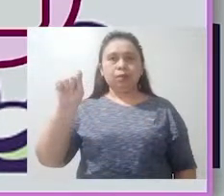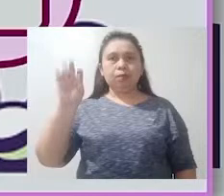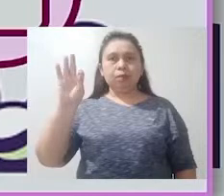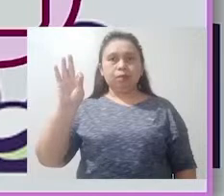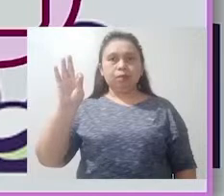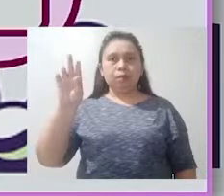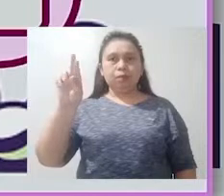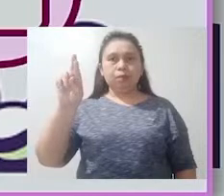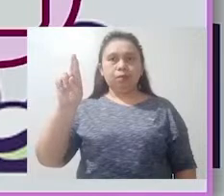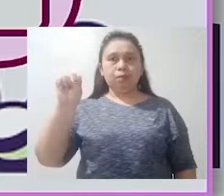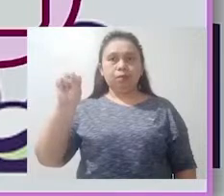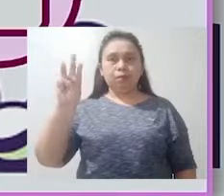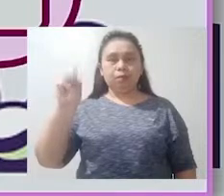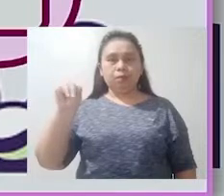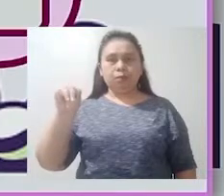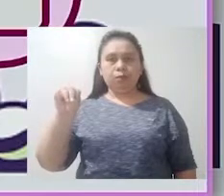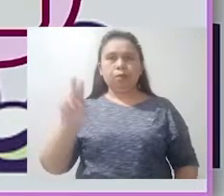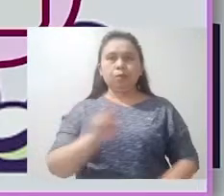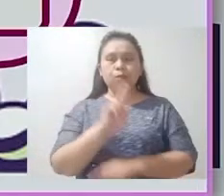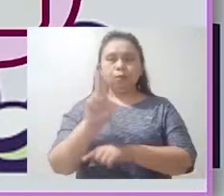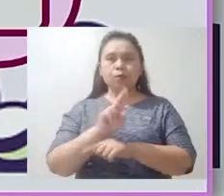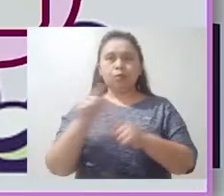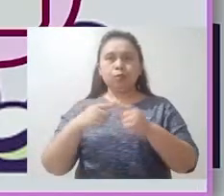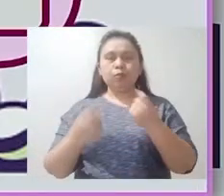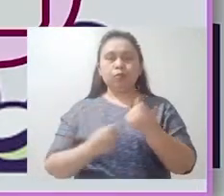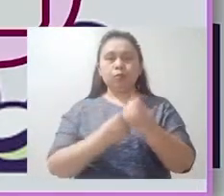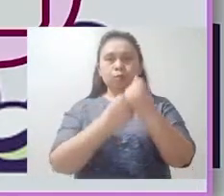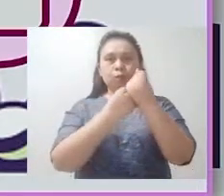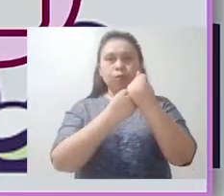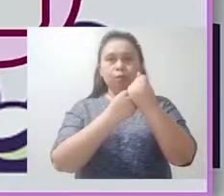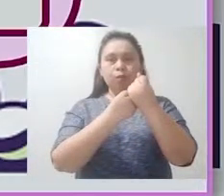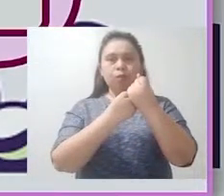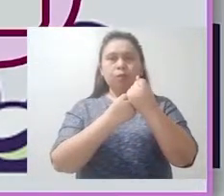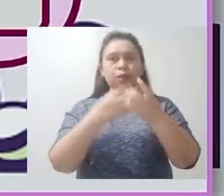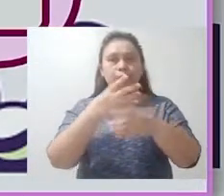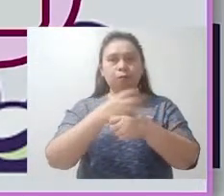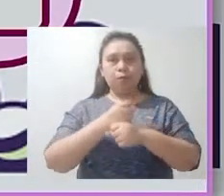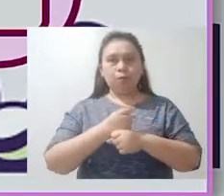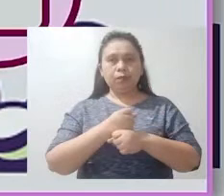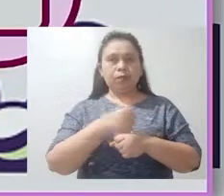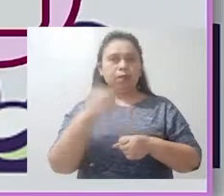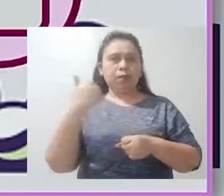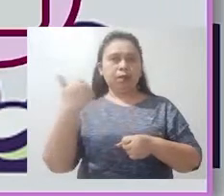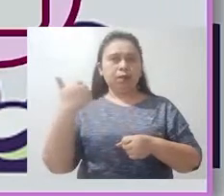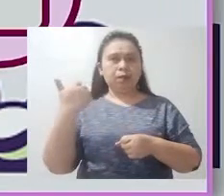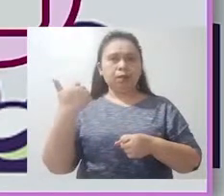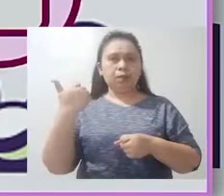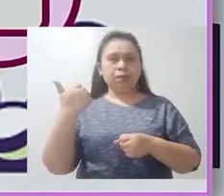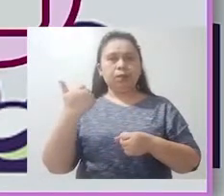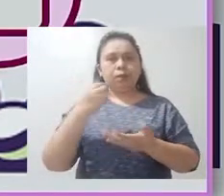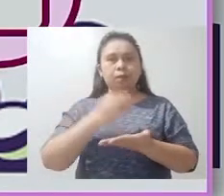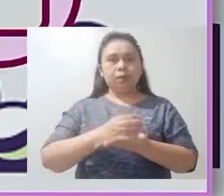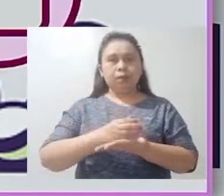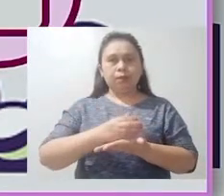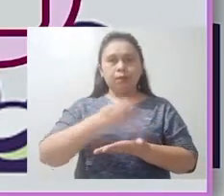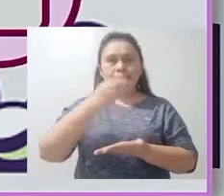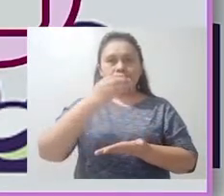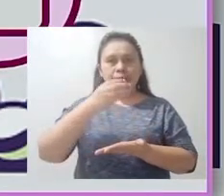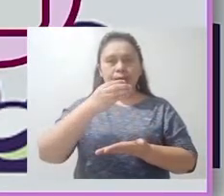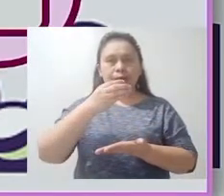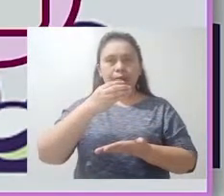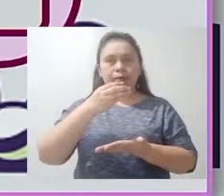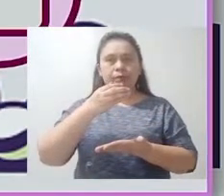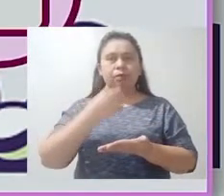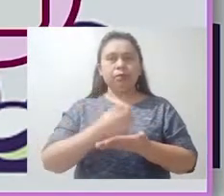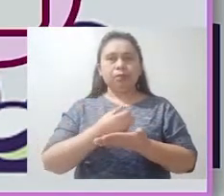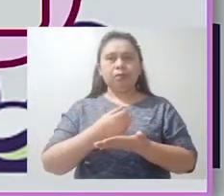equipment is used to support and hold various flasks, beakers, and other glassware when